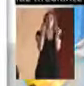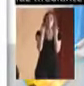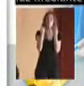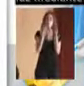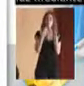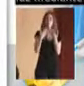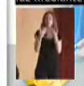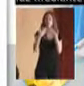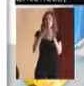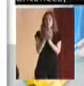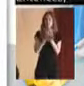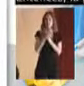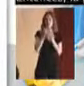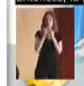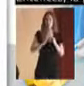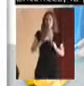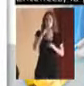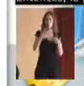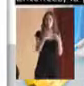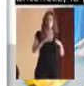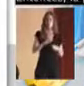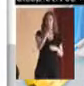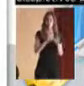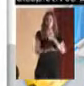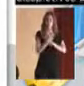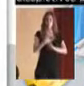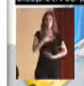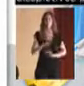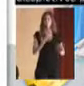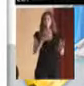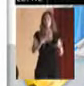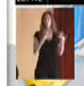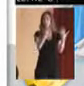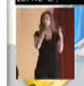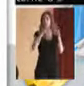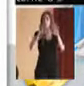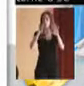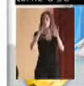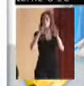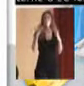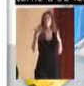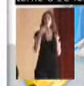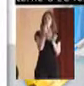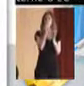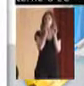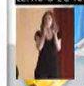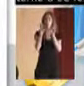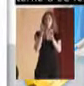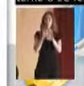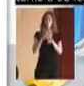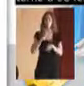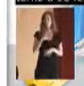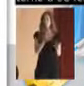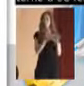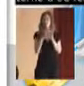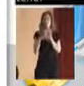identify spots of light through electric through electrical stimulation.